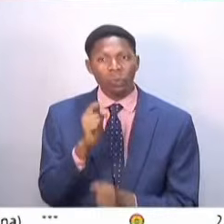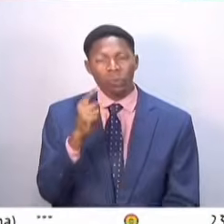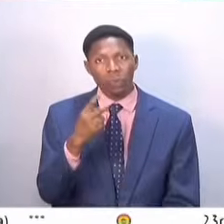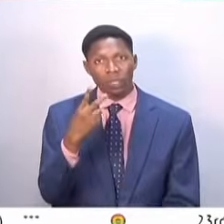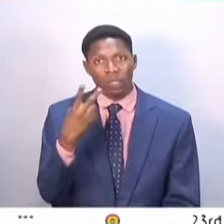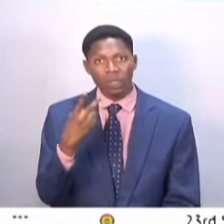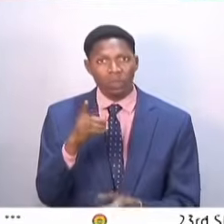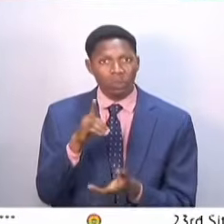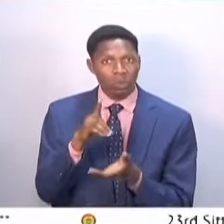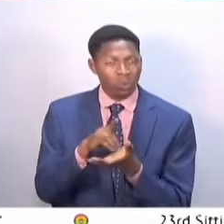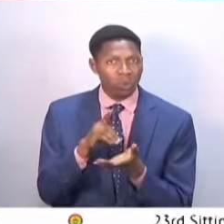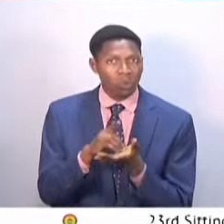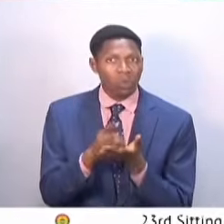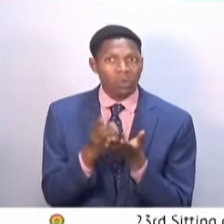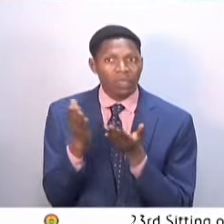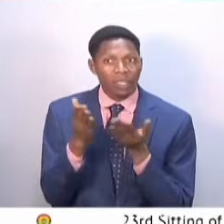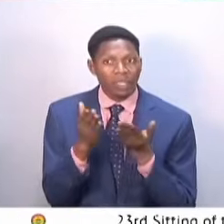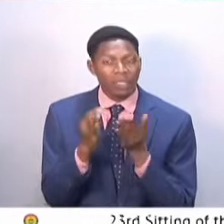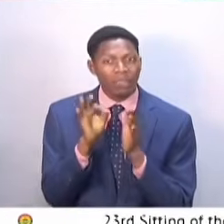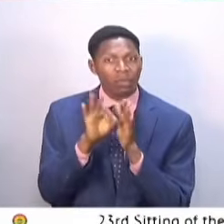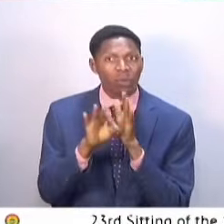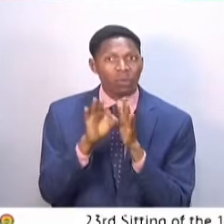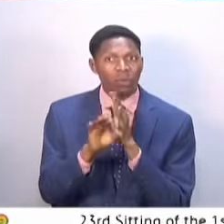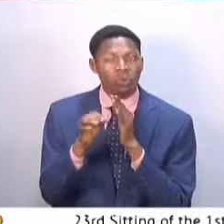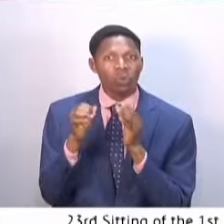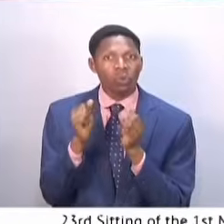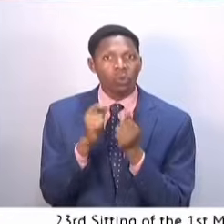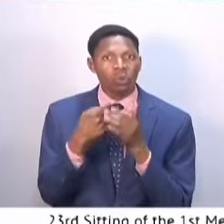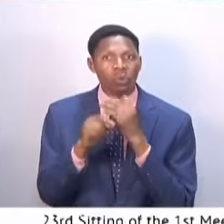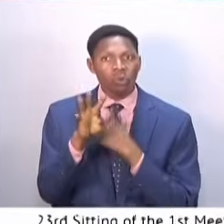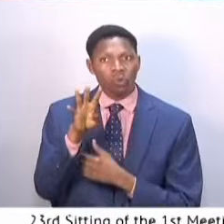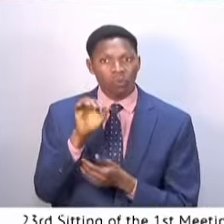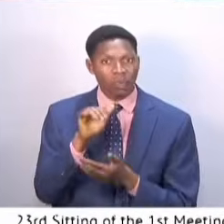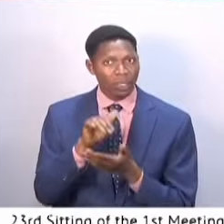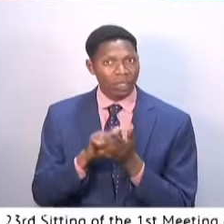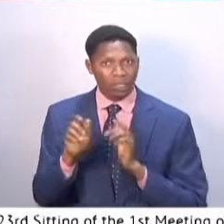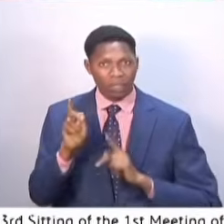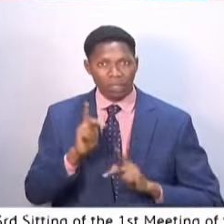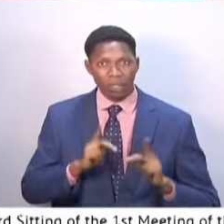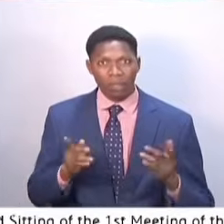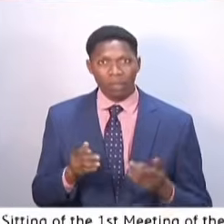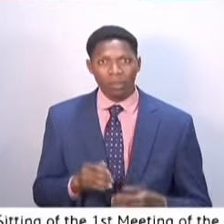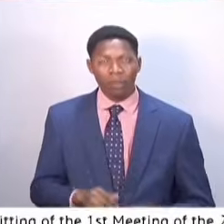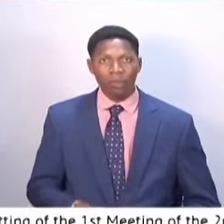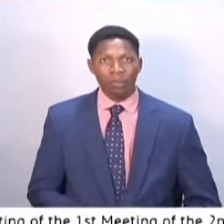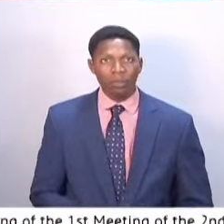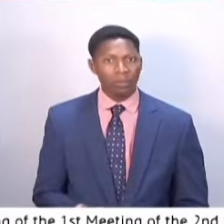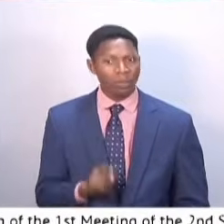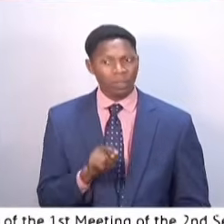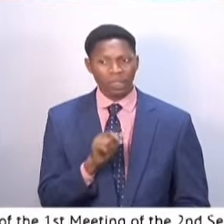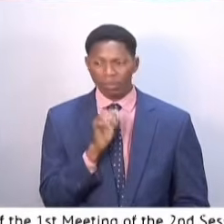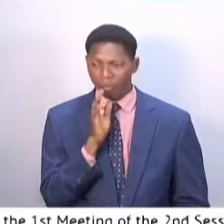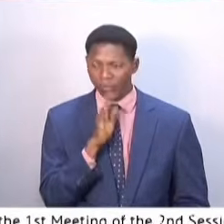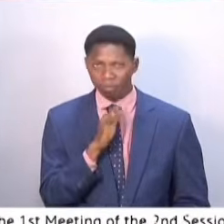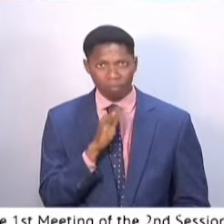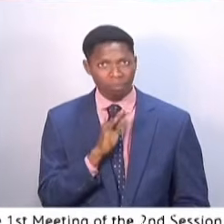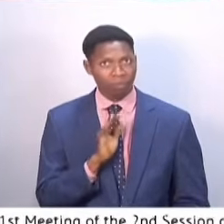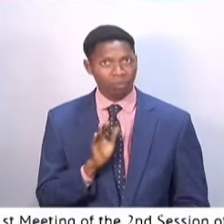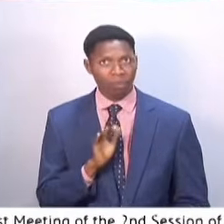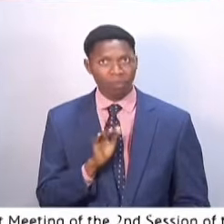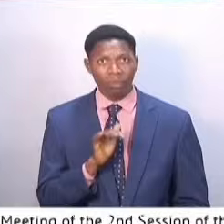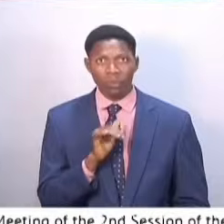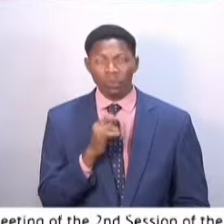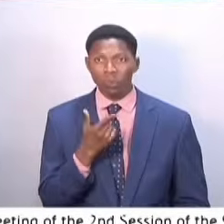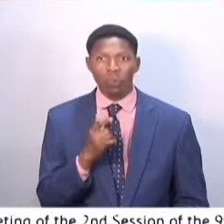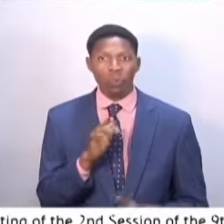doctors serving a population of over 40,000 people. This is not simply inconvenient. It